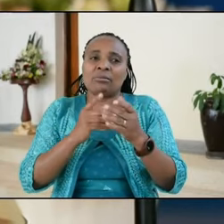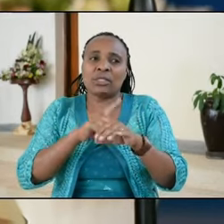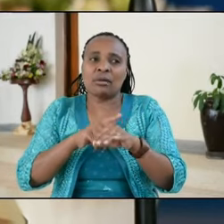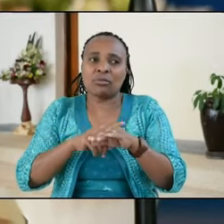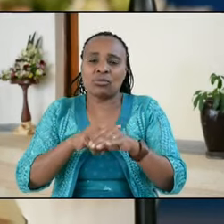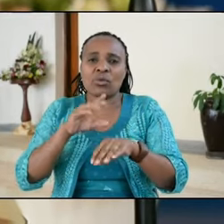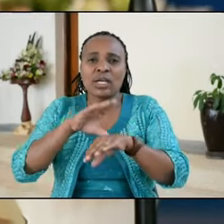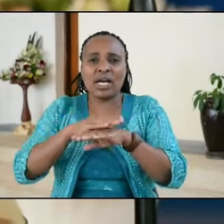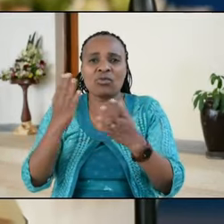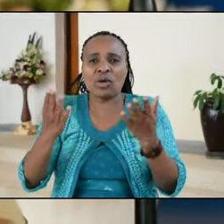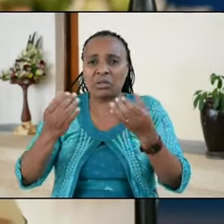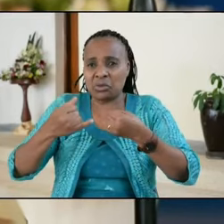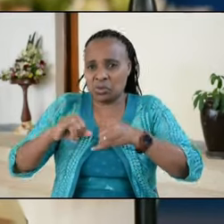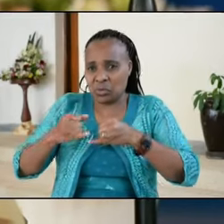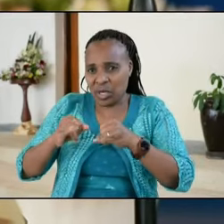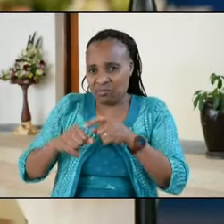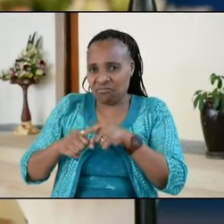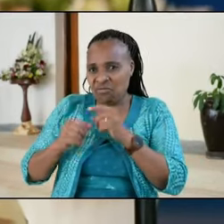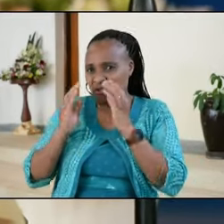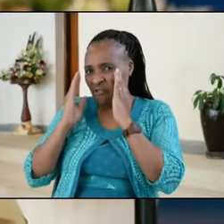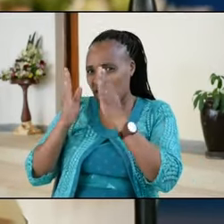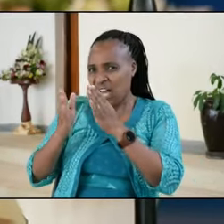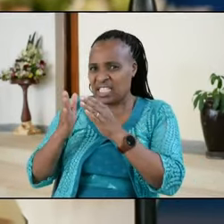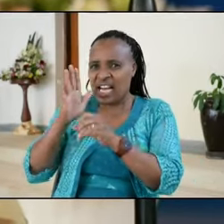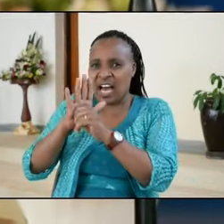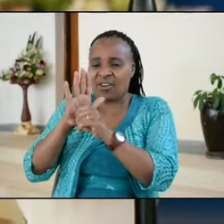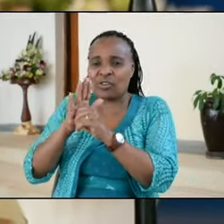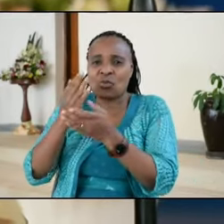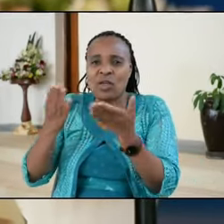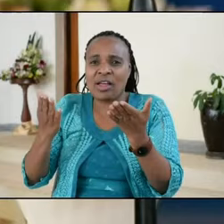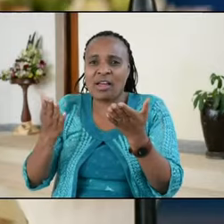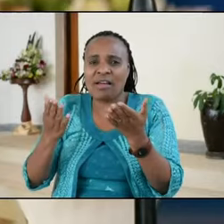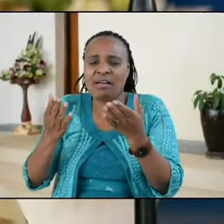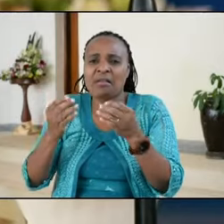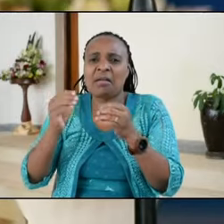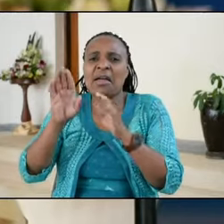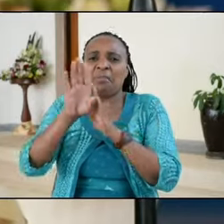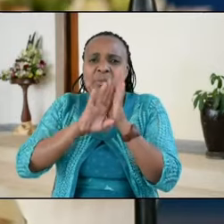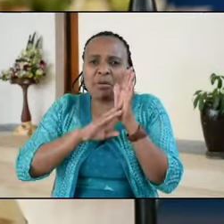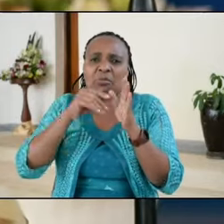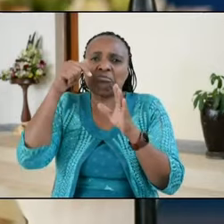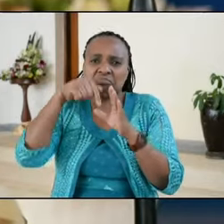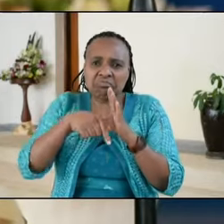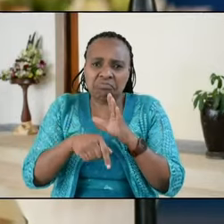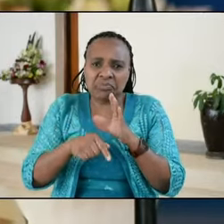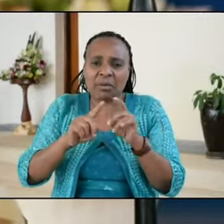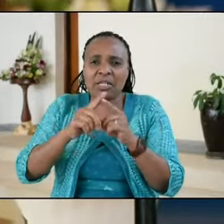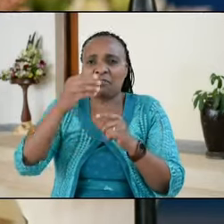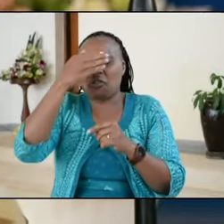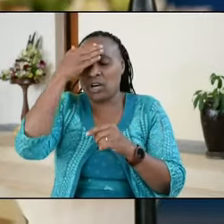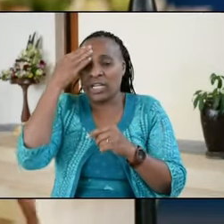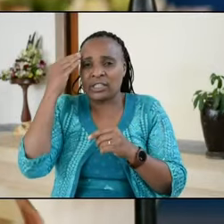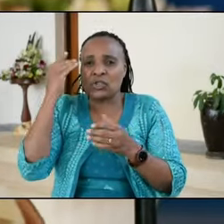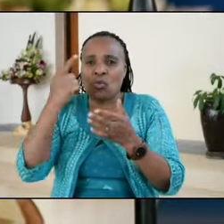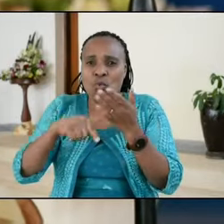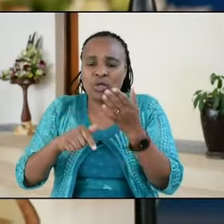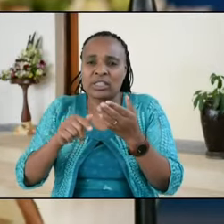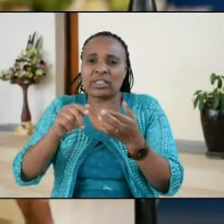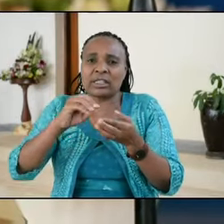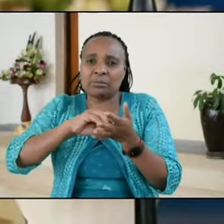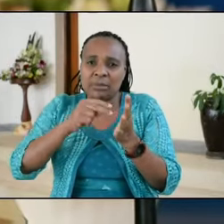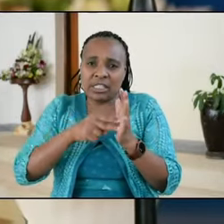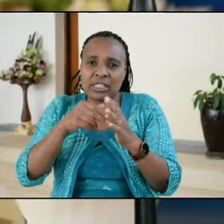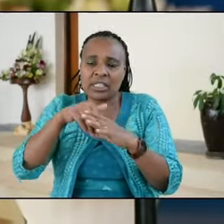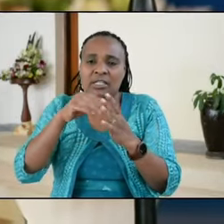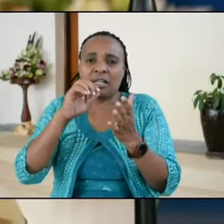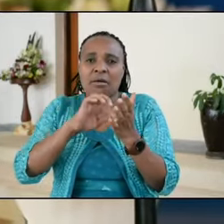we get into the temptation of focusing so much on what is extra biblical and forgetting what is really written in the Bible. So that